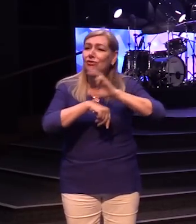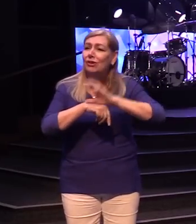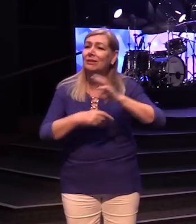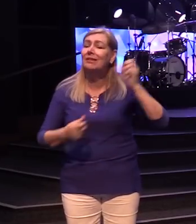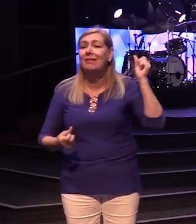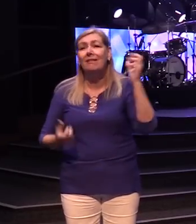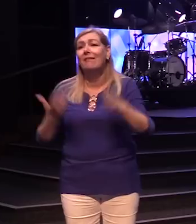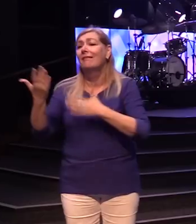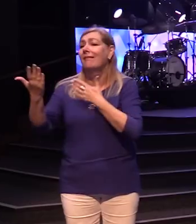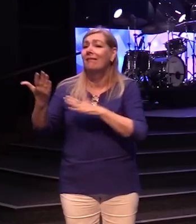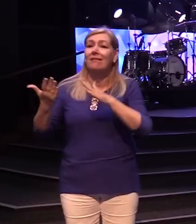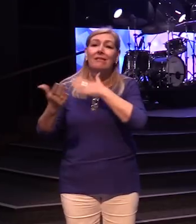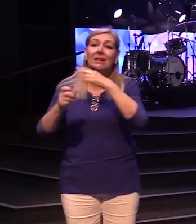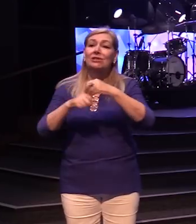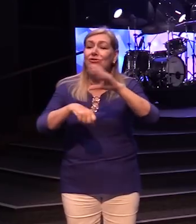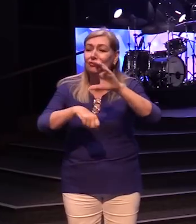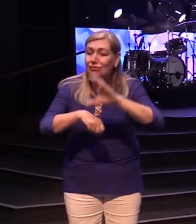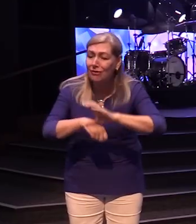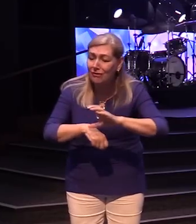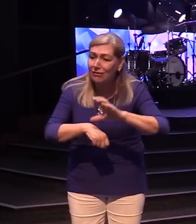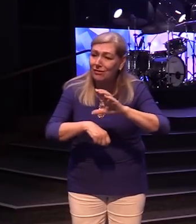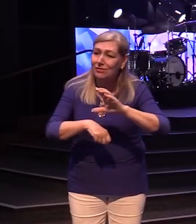in church choirs.